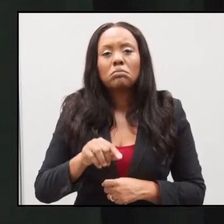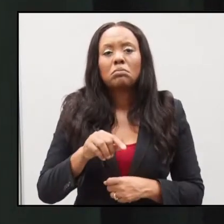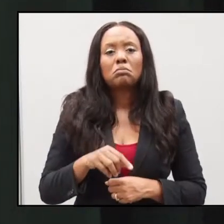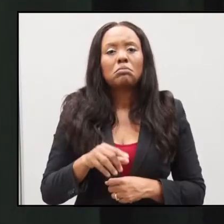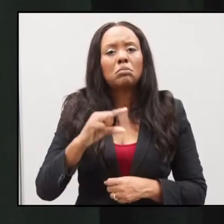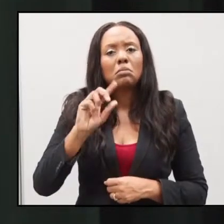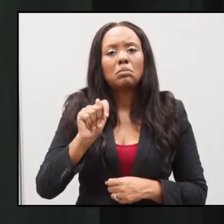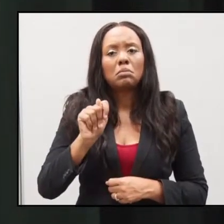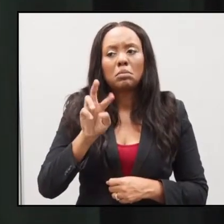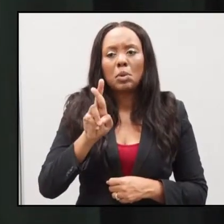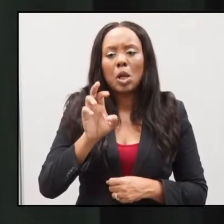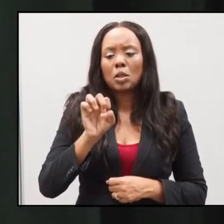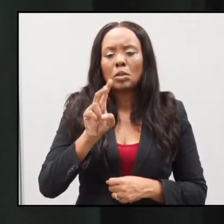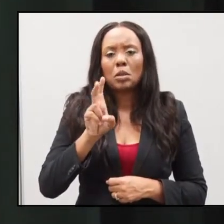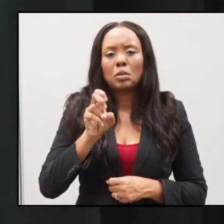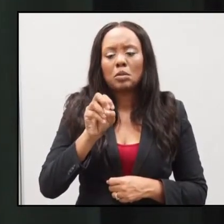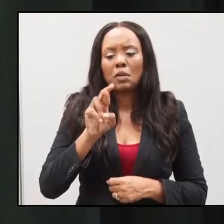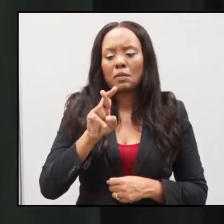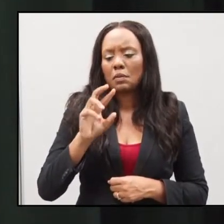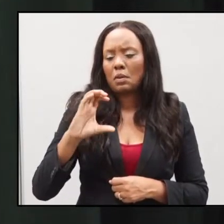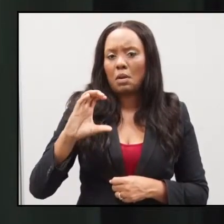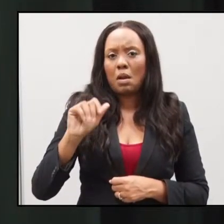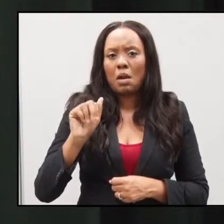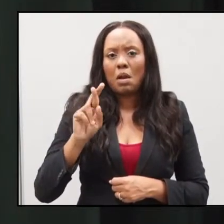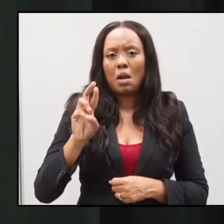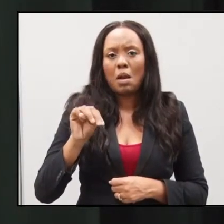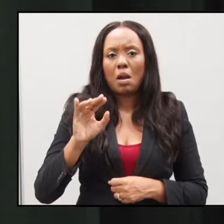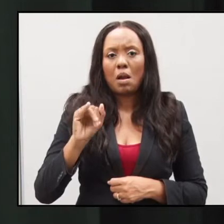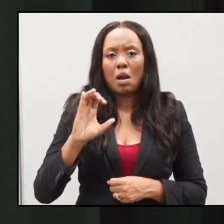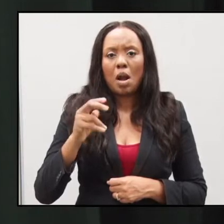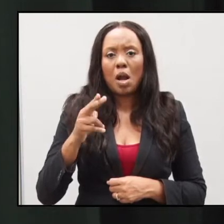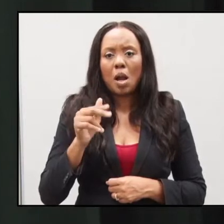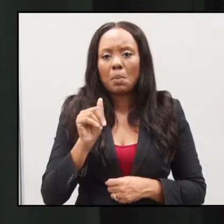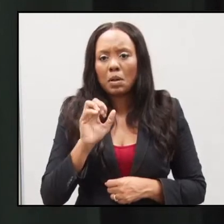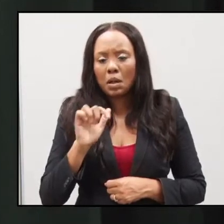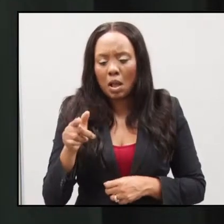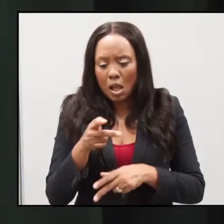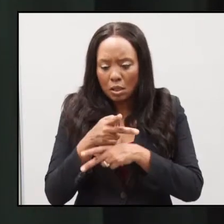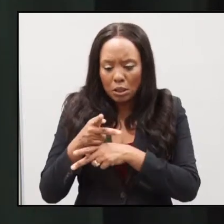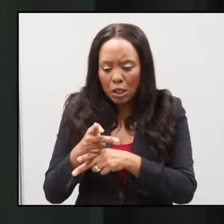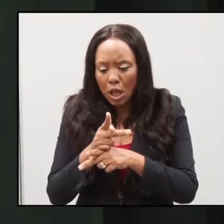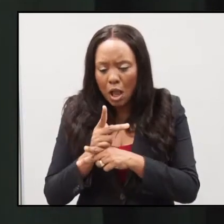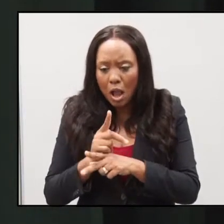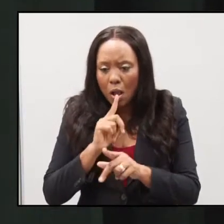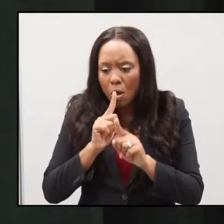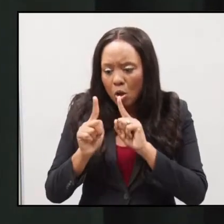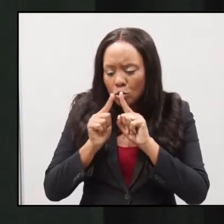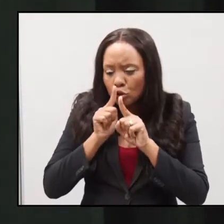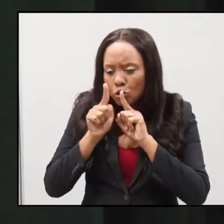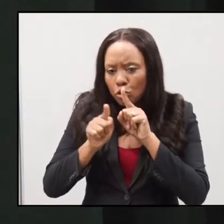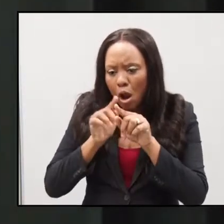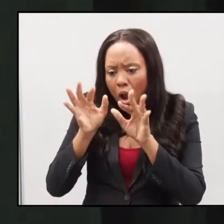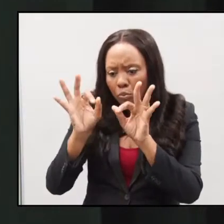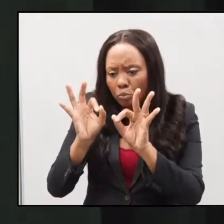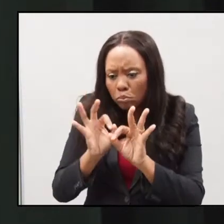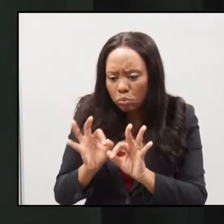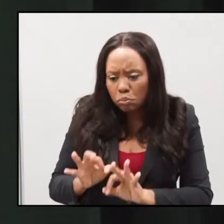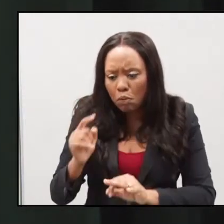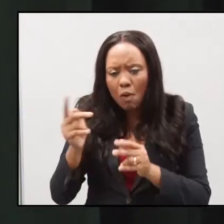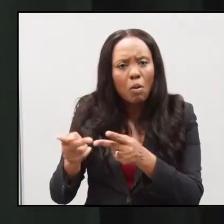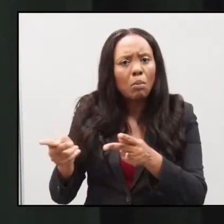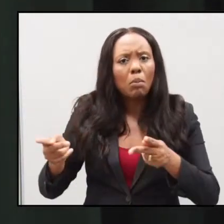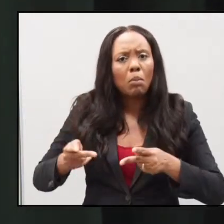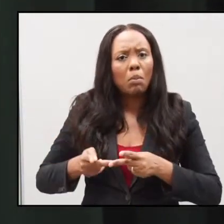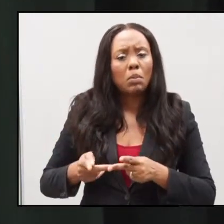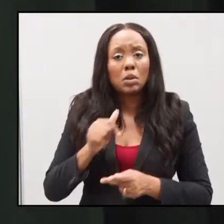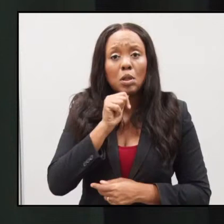securing this legacy and ensuring the BMHS would be careful stewards of the property for not only our